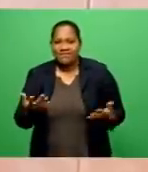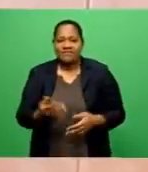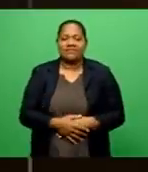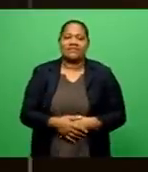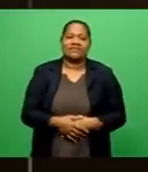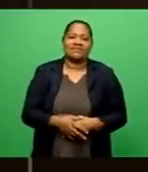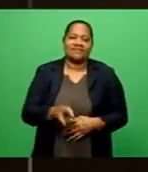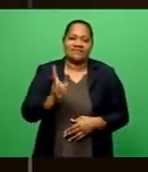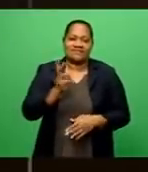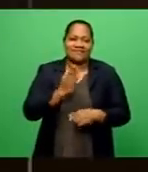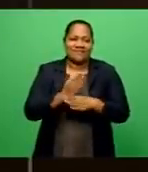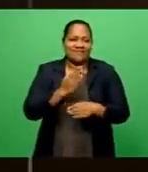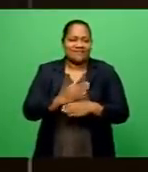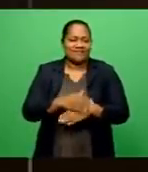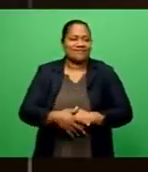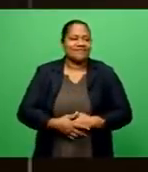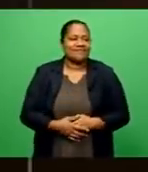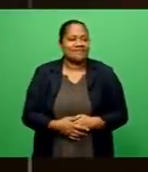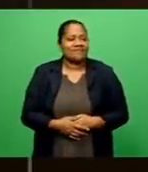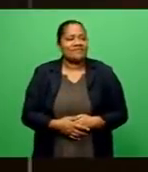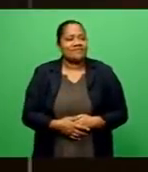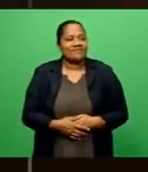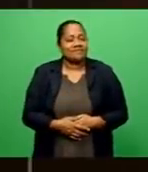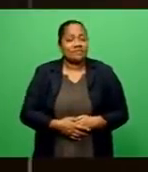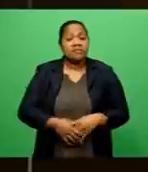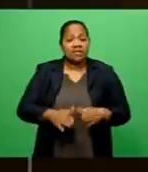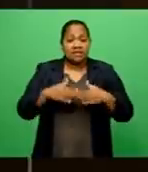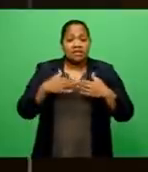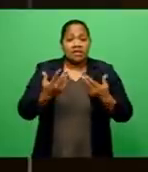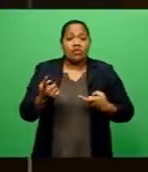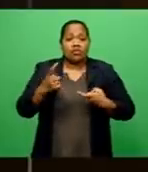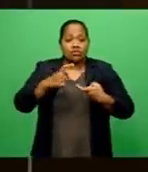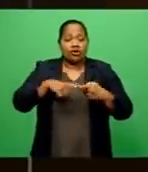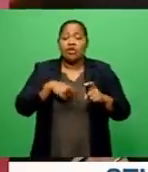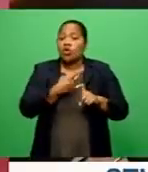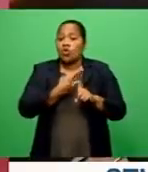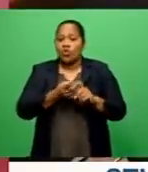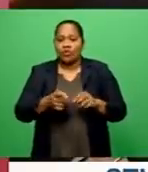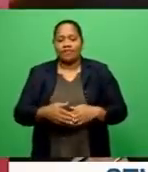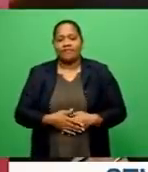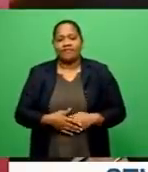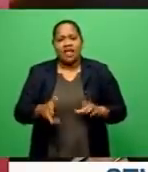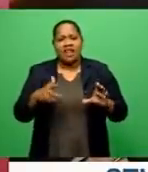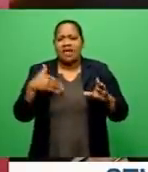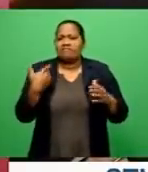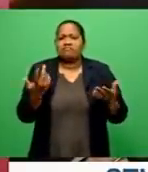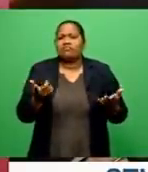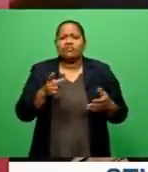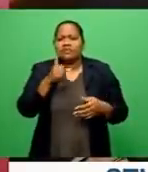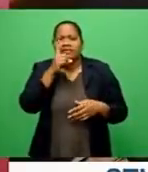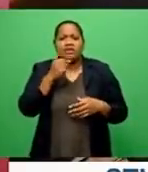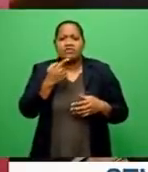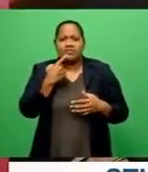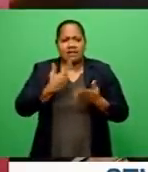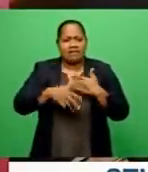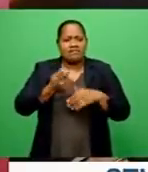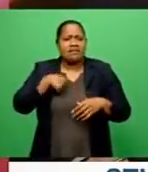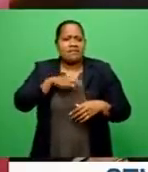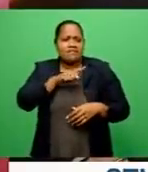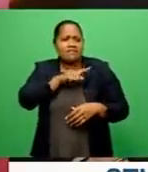ground. And we now join Korey Tandulala live. Korey, what can you tell us about inter-island and maritime travel?